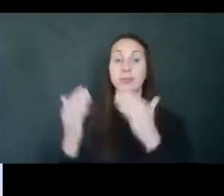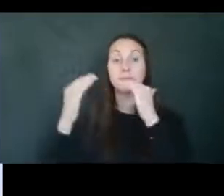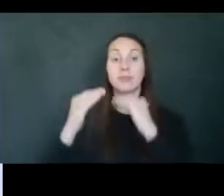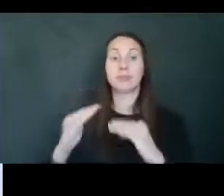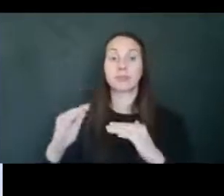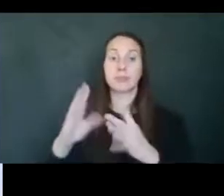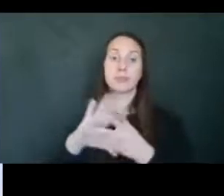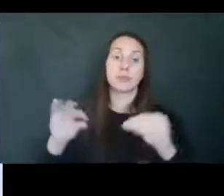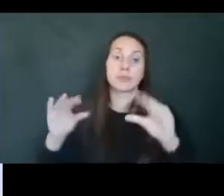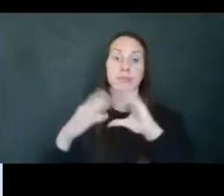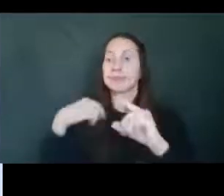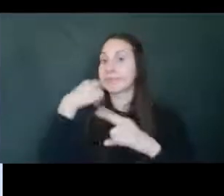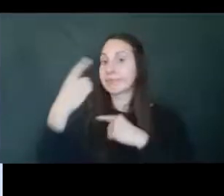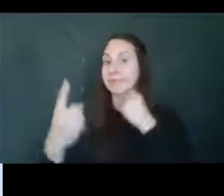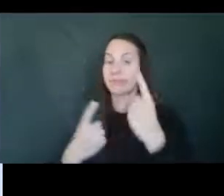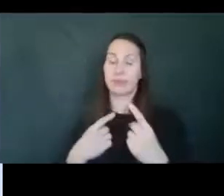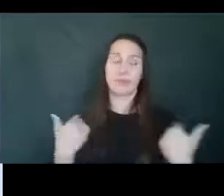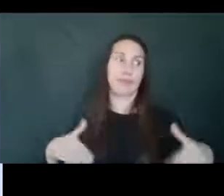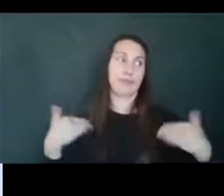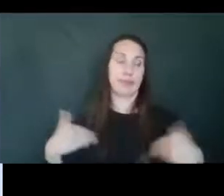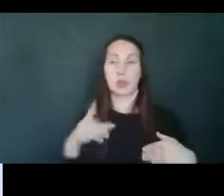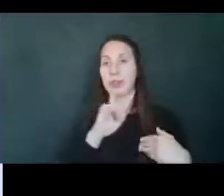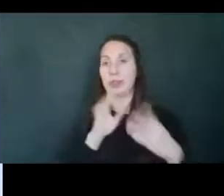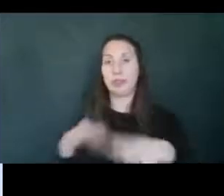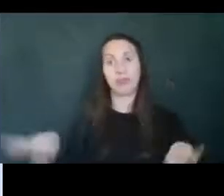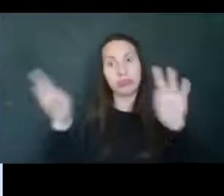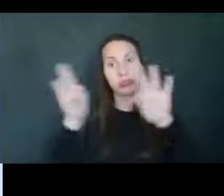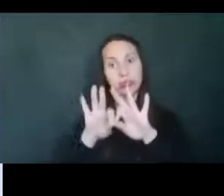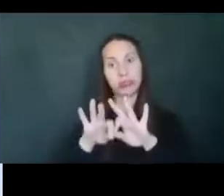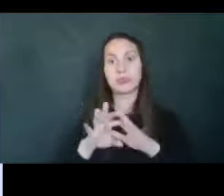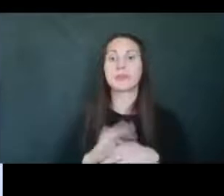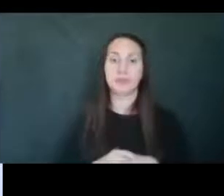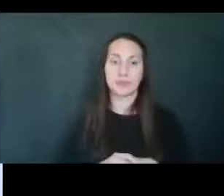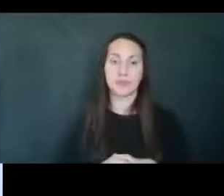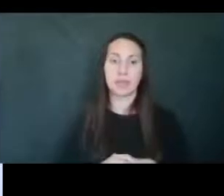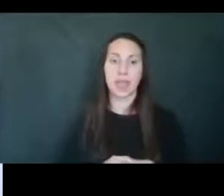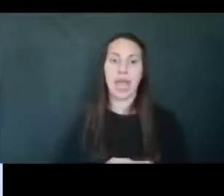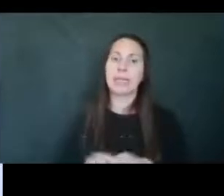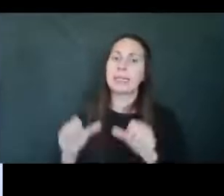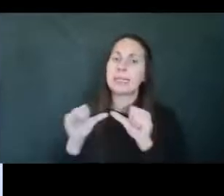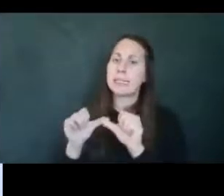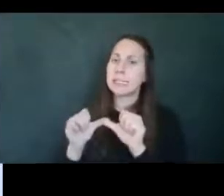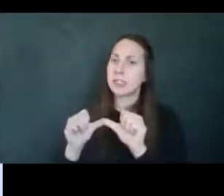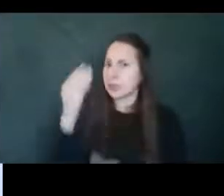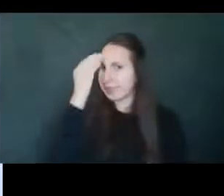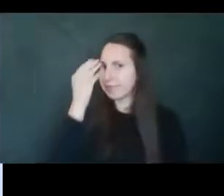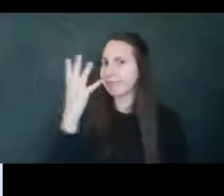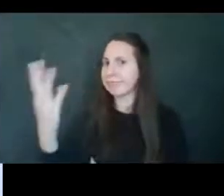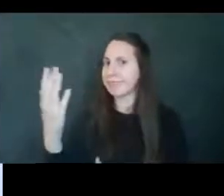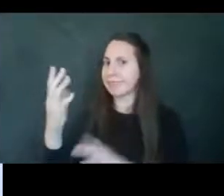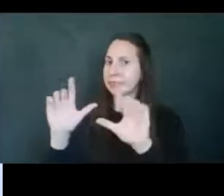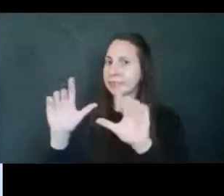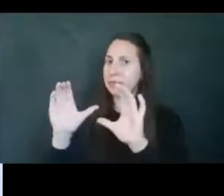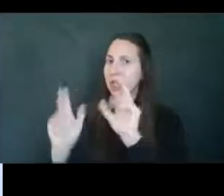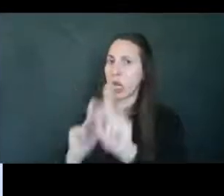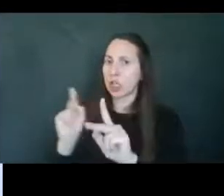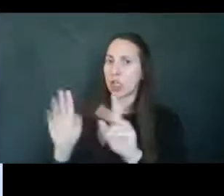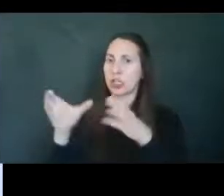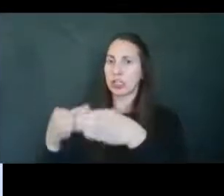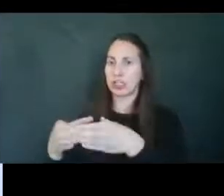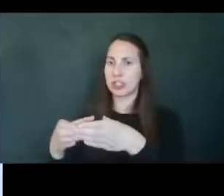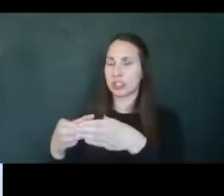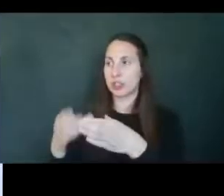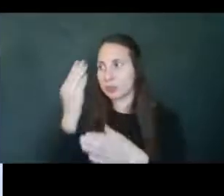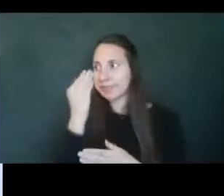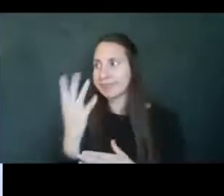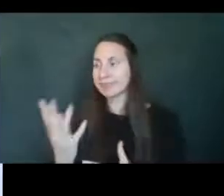was extraordinary, and continually updating the congregation about the work of the community, of the committee,